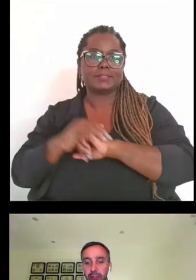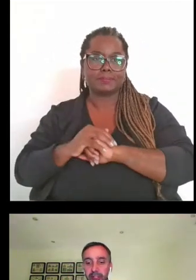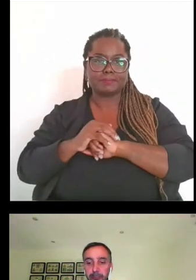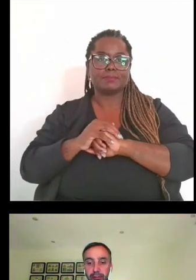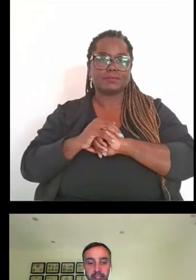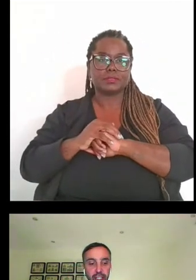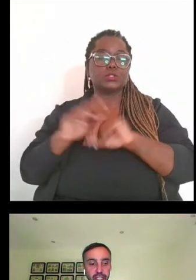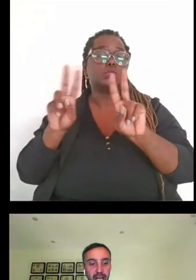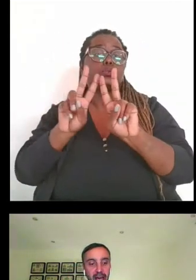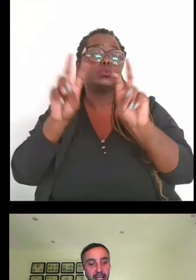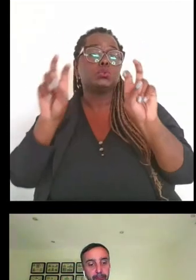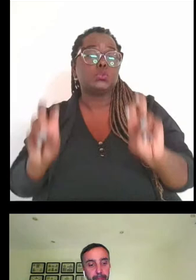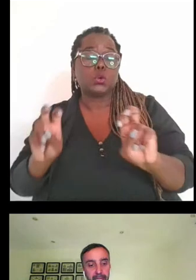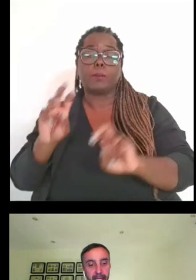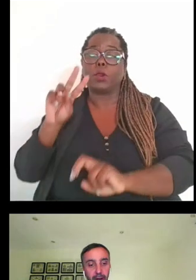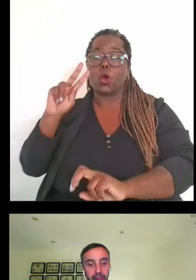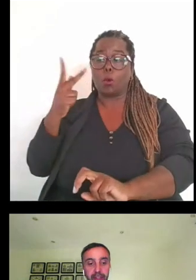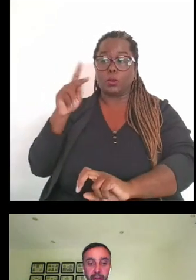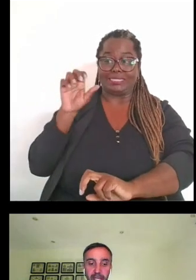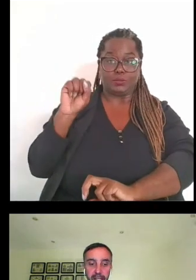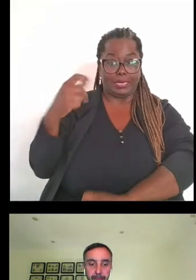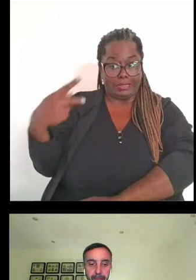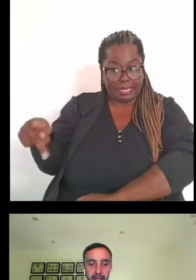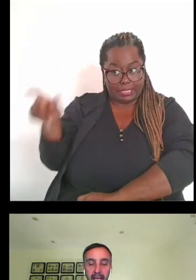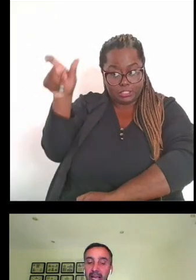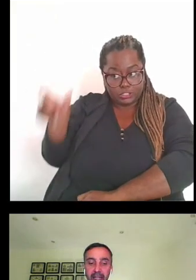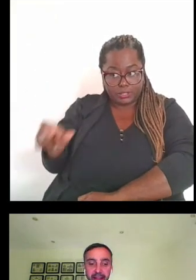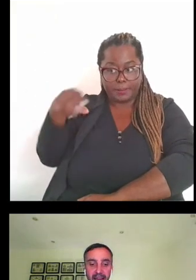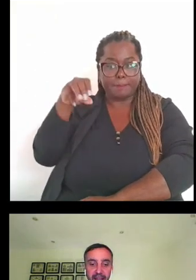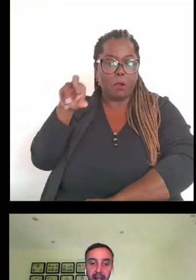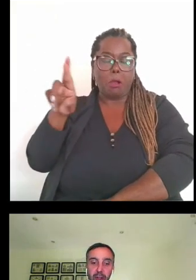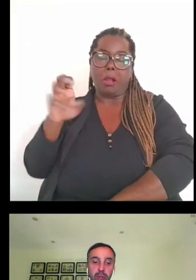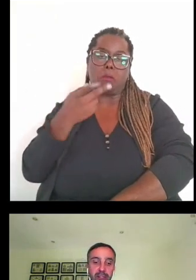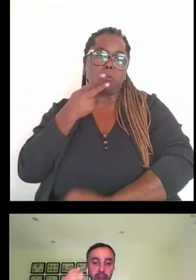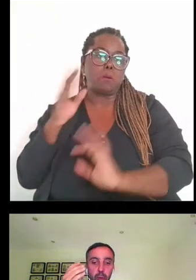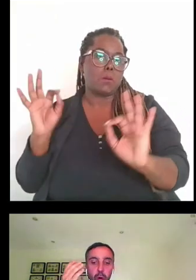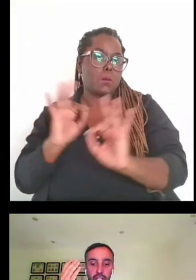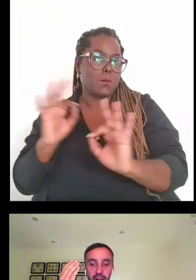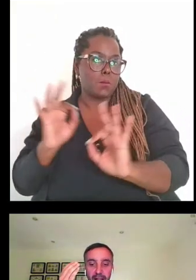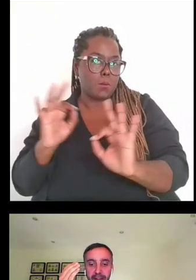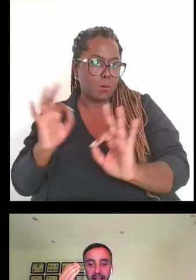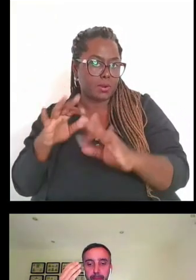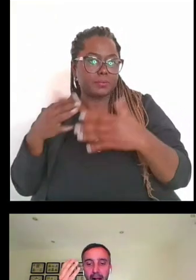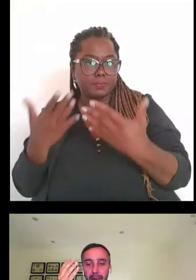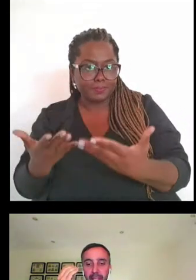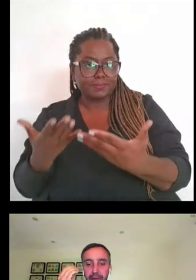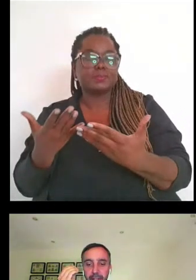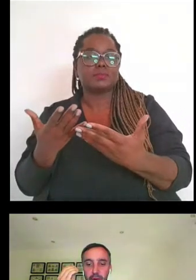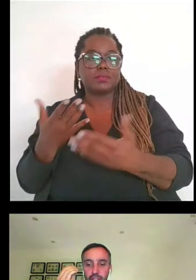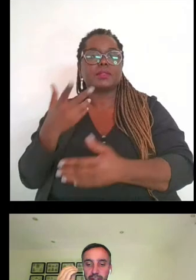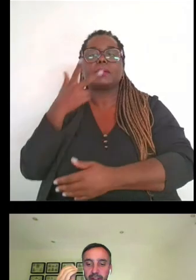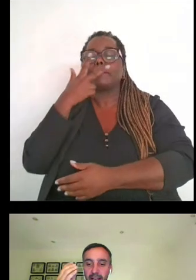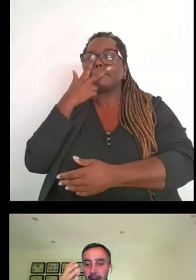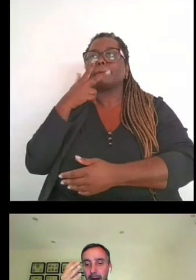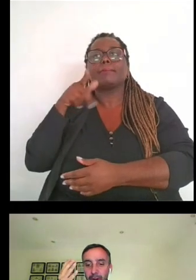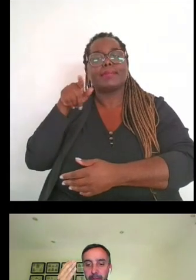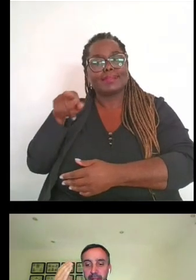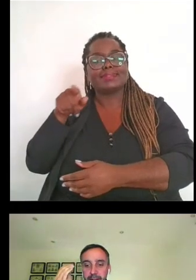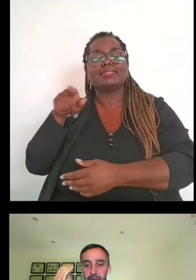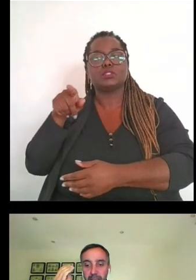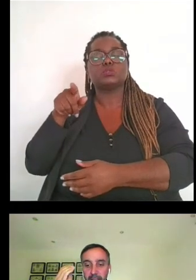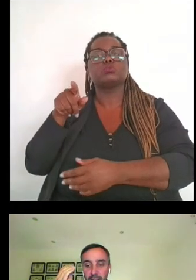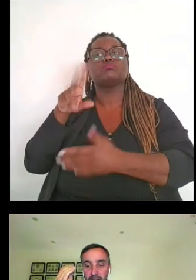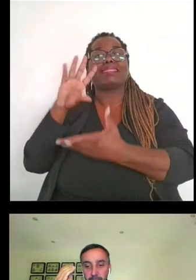well-paid university positions at the beginning of his career instead Twisted Wheelchairs and balmy effusions